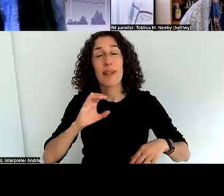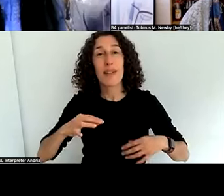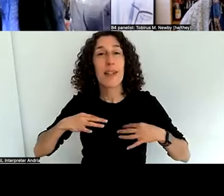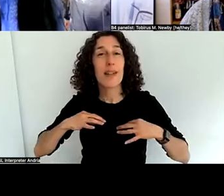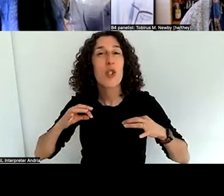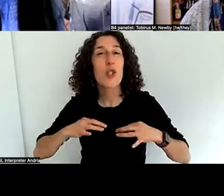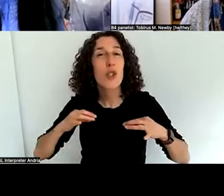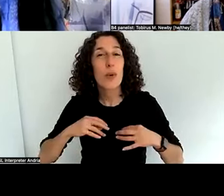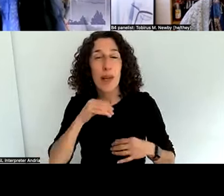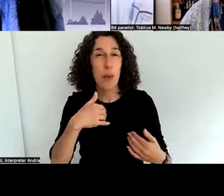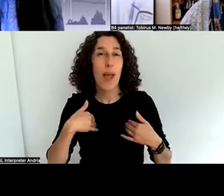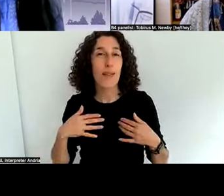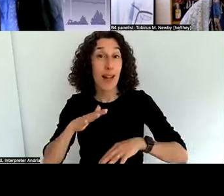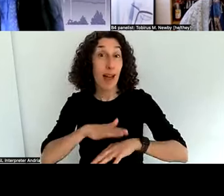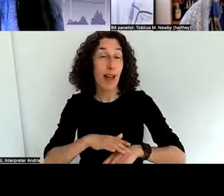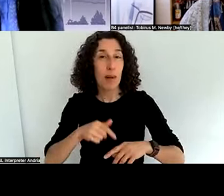but.